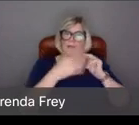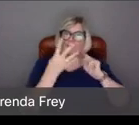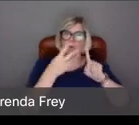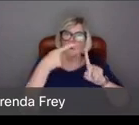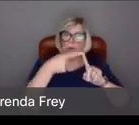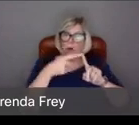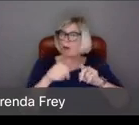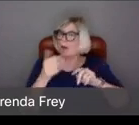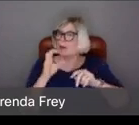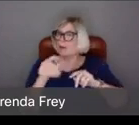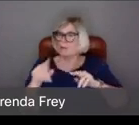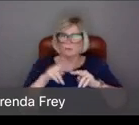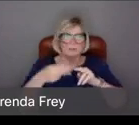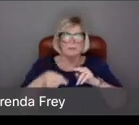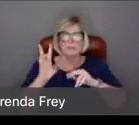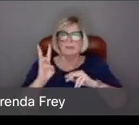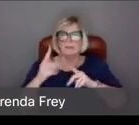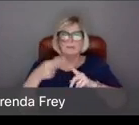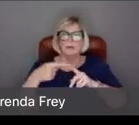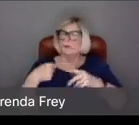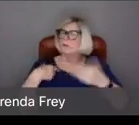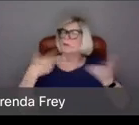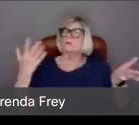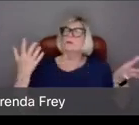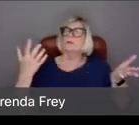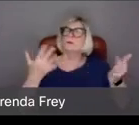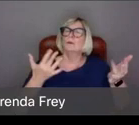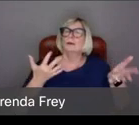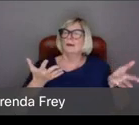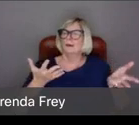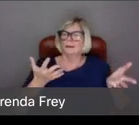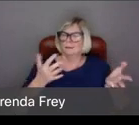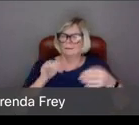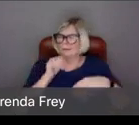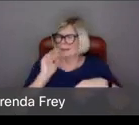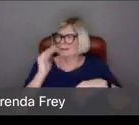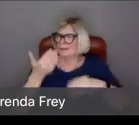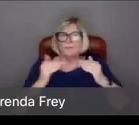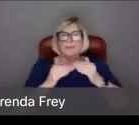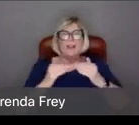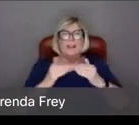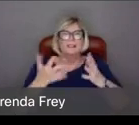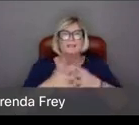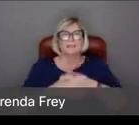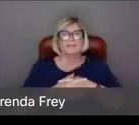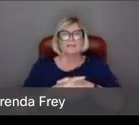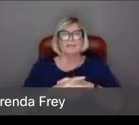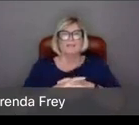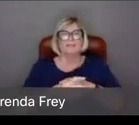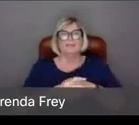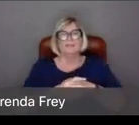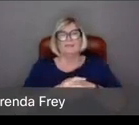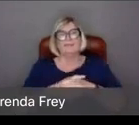in another one it had gone down 6 points. I was like, wait a minute, that doesn't seem fair.